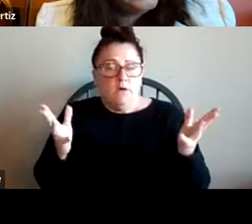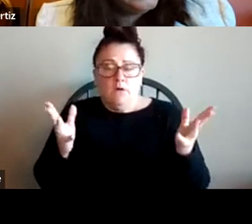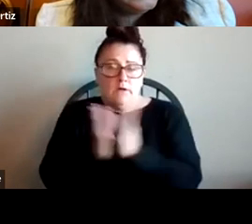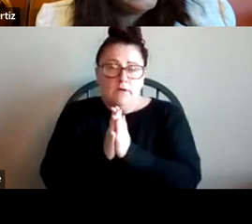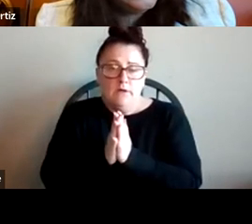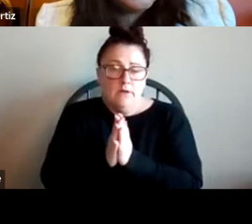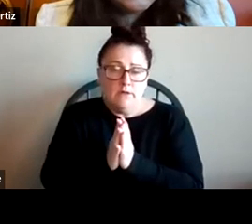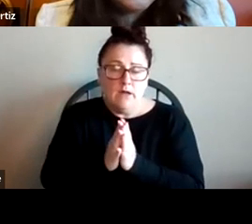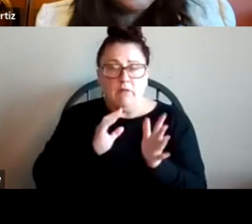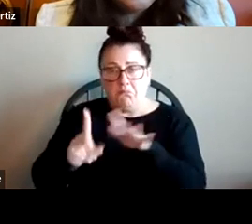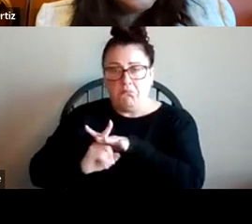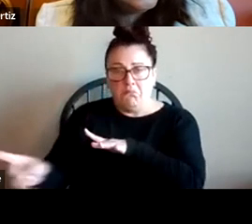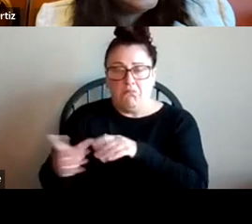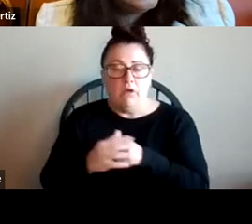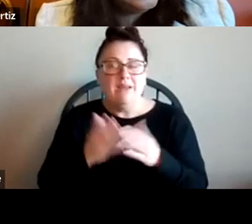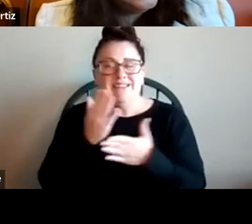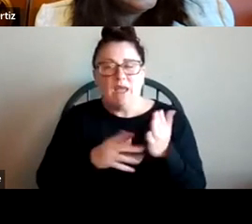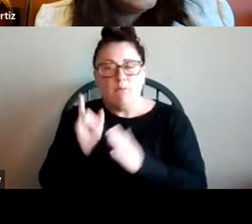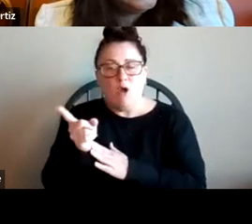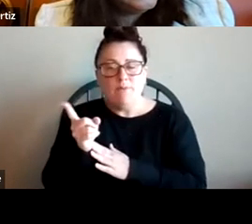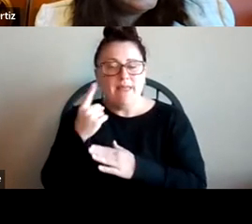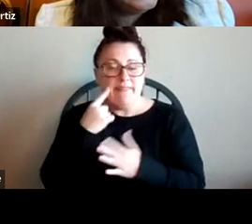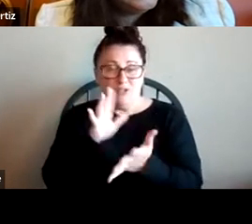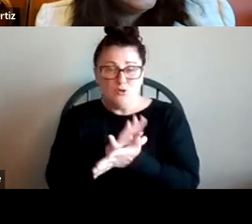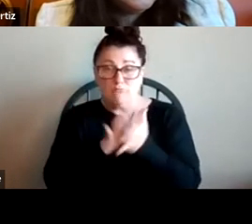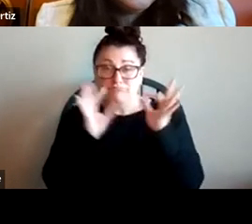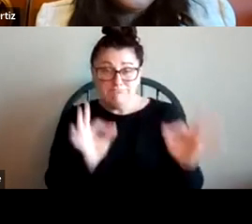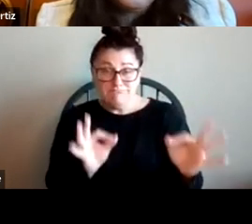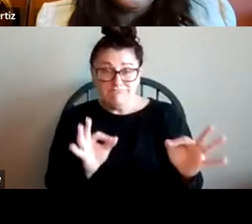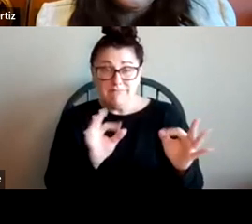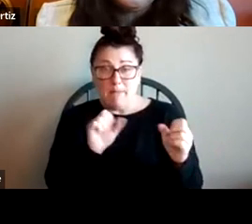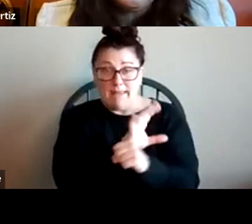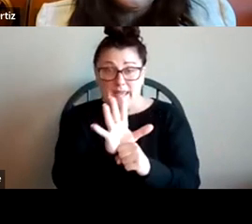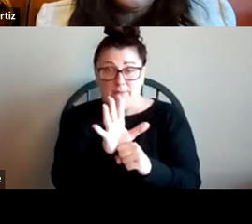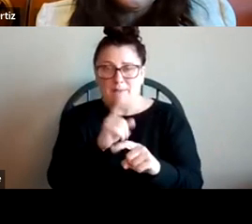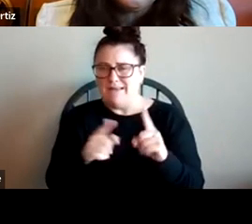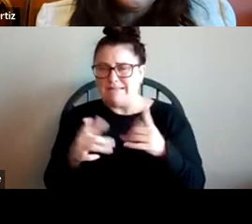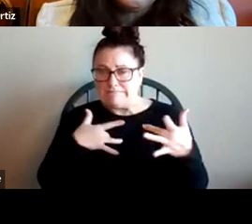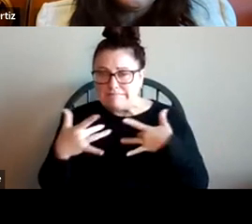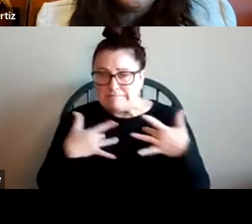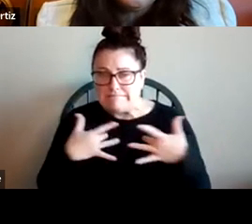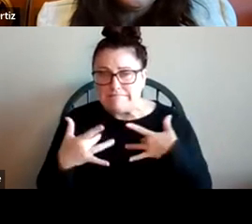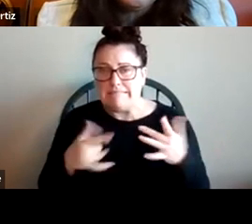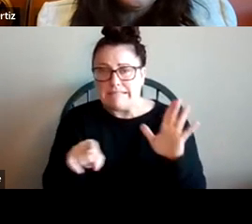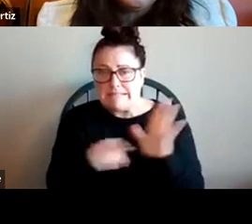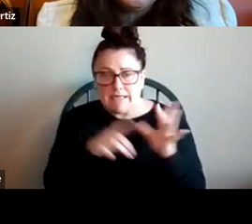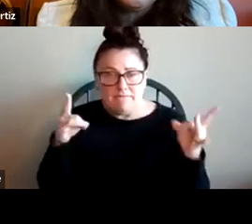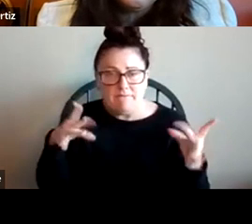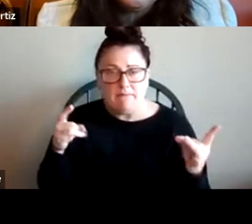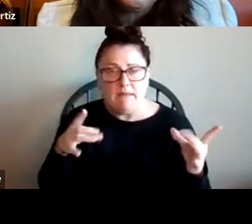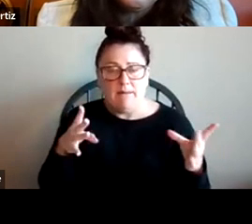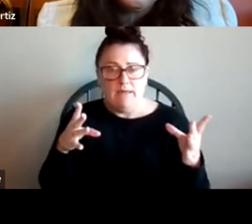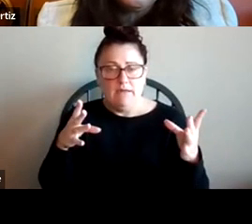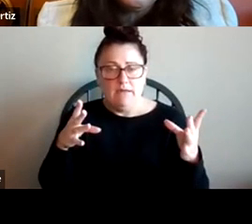I did feel in some moments that I think the school did a great job throughout the pandemic, but I did worry in some moments that any negative feedback would be